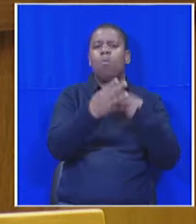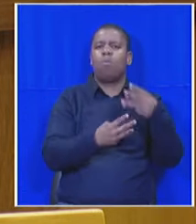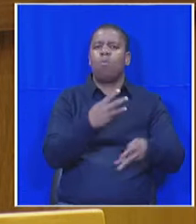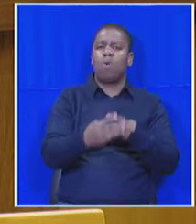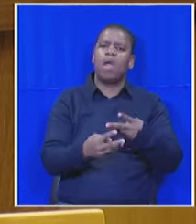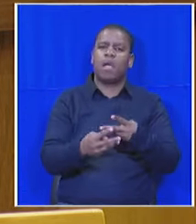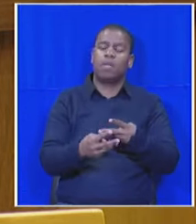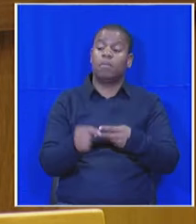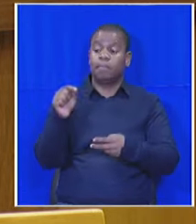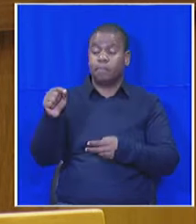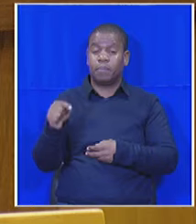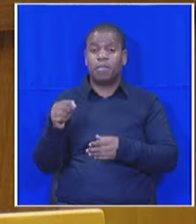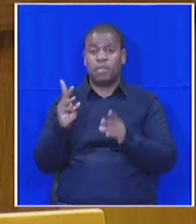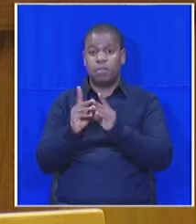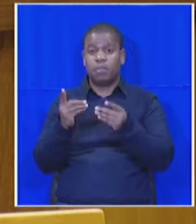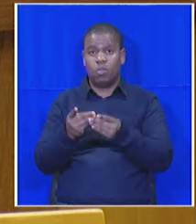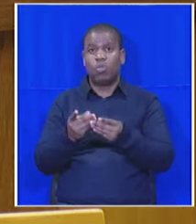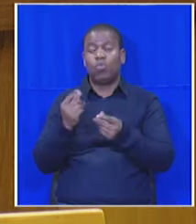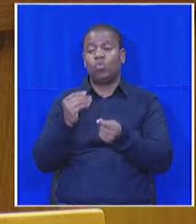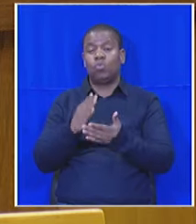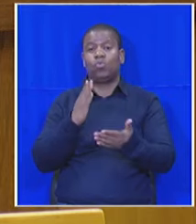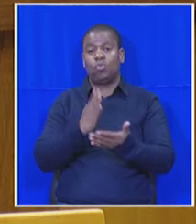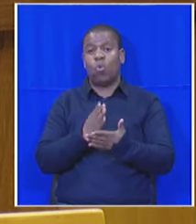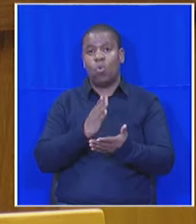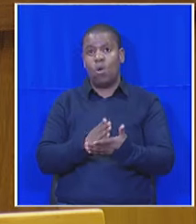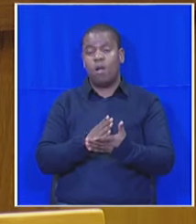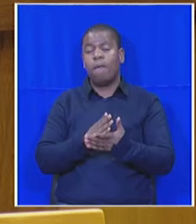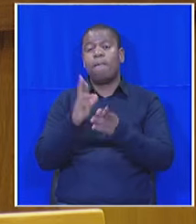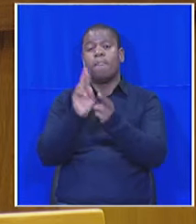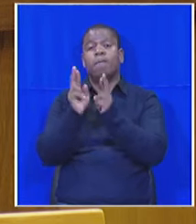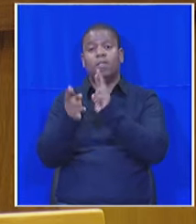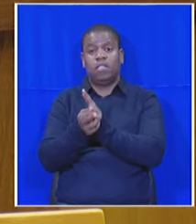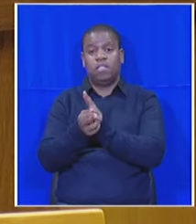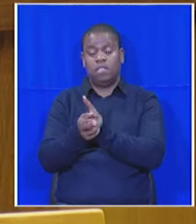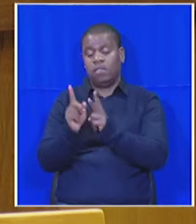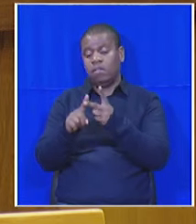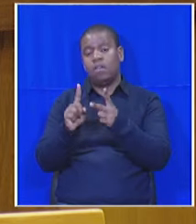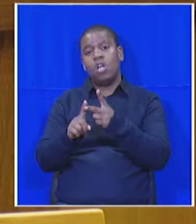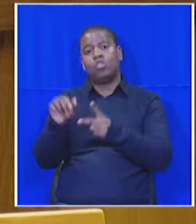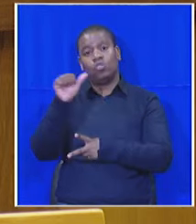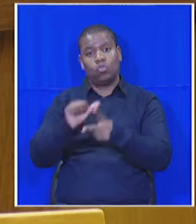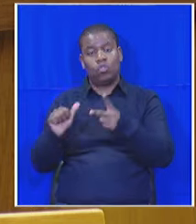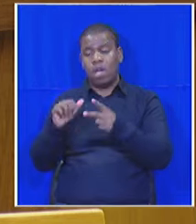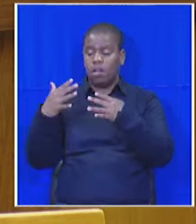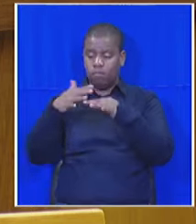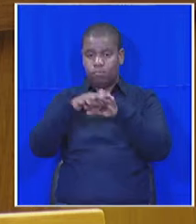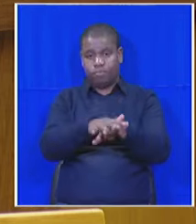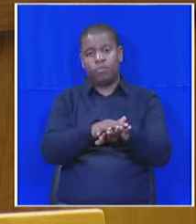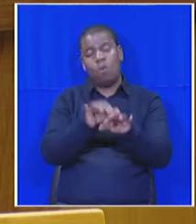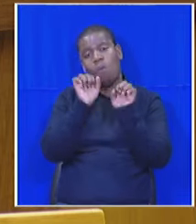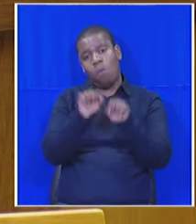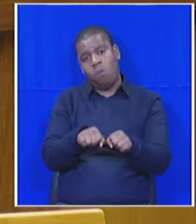to effectively bring about rehabilitation and social integration